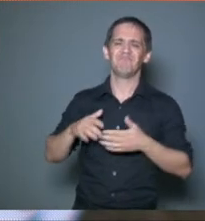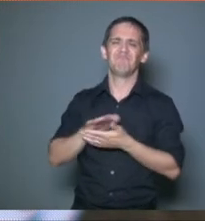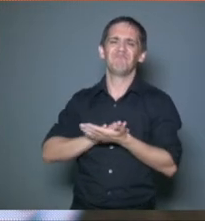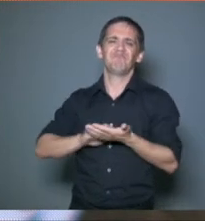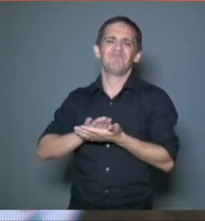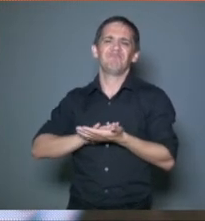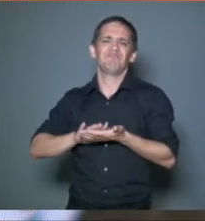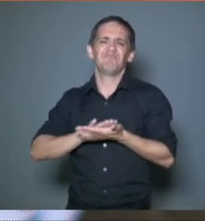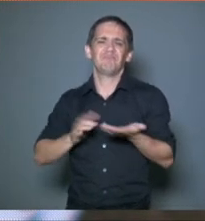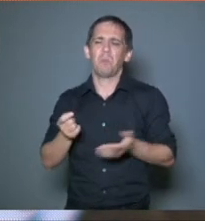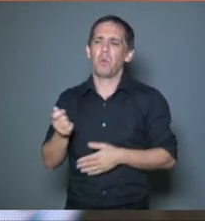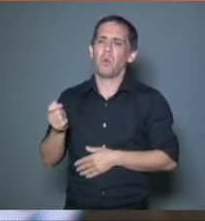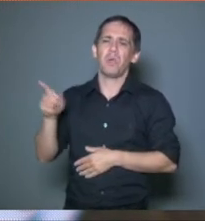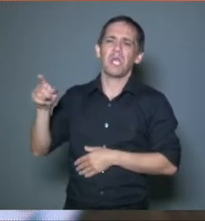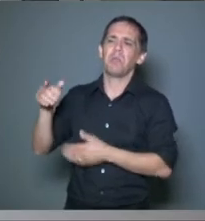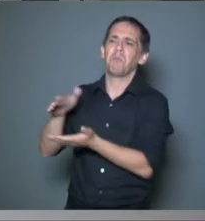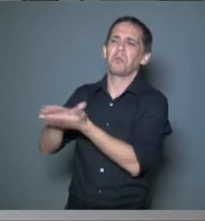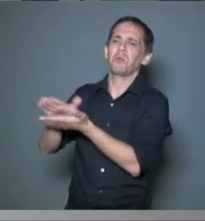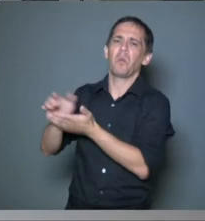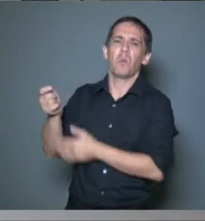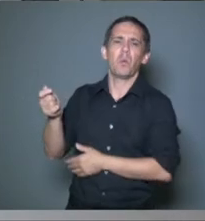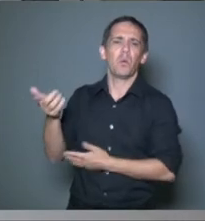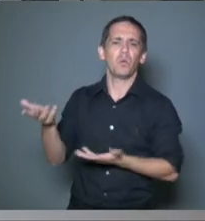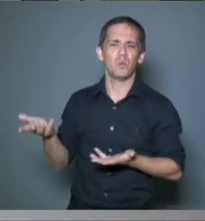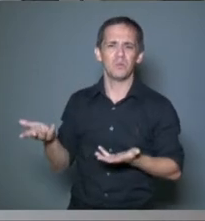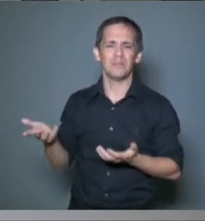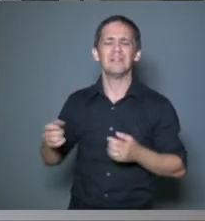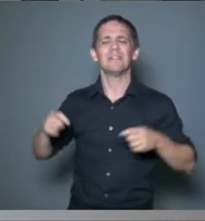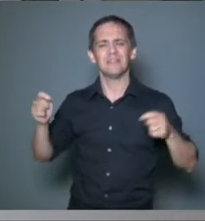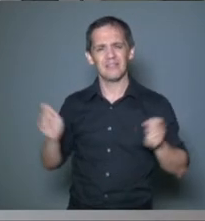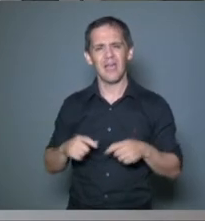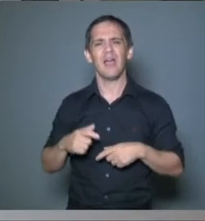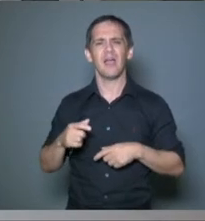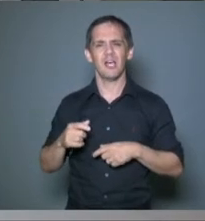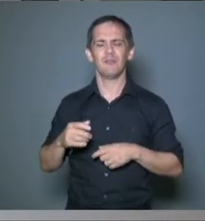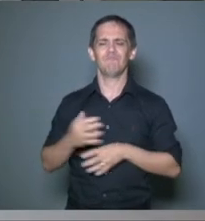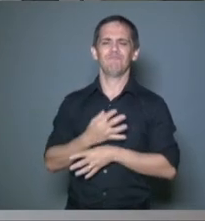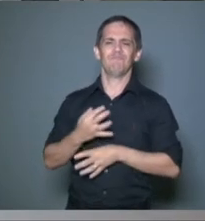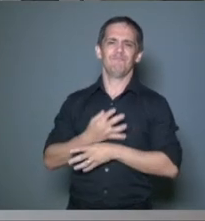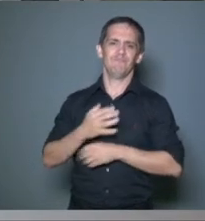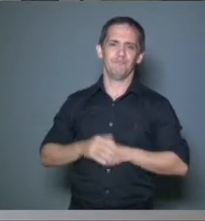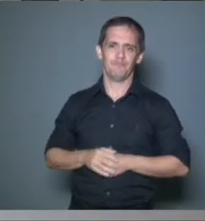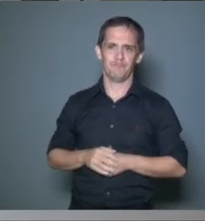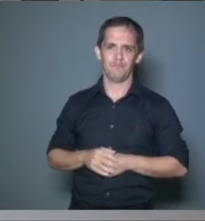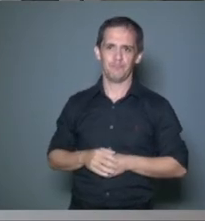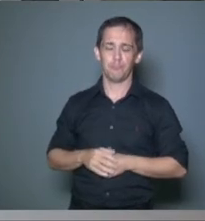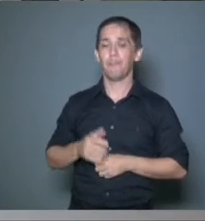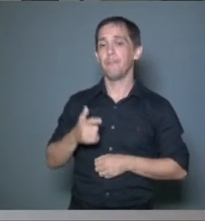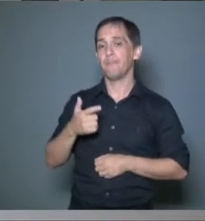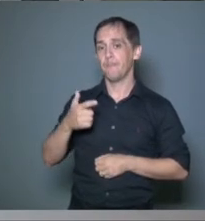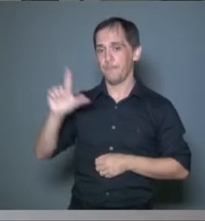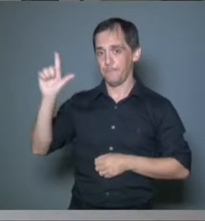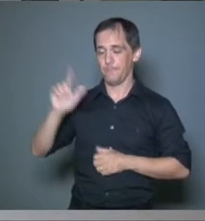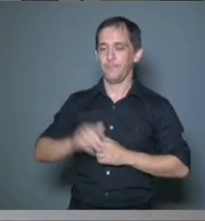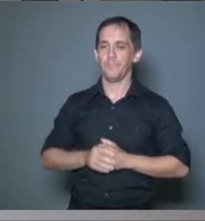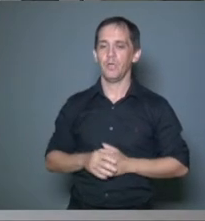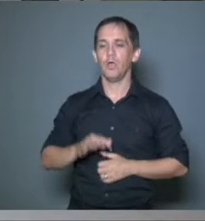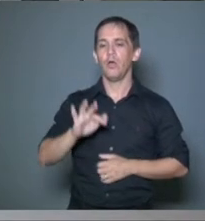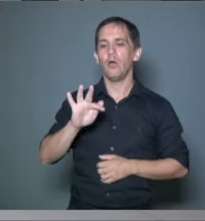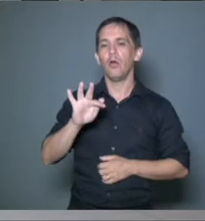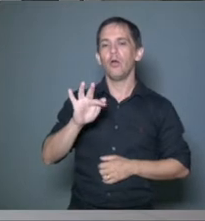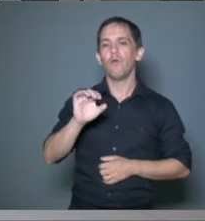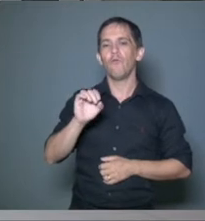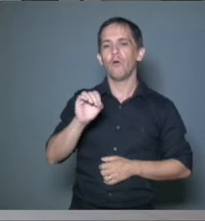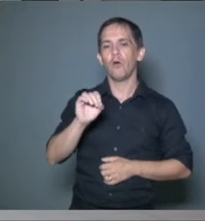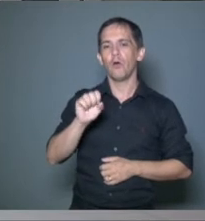because they only account for 10% of the world supply, quote unquote, only. If we take the